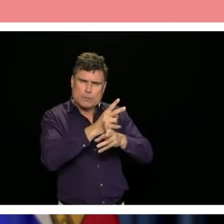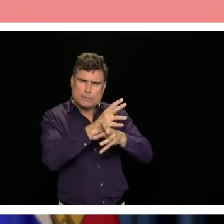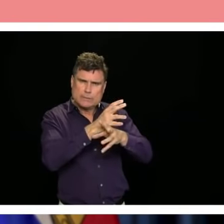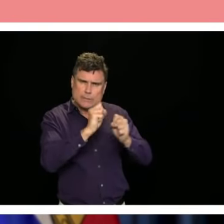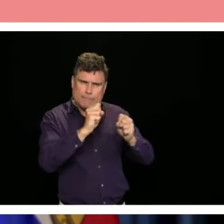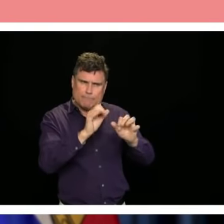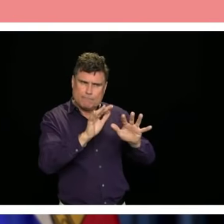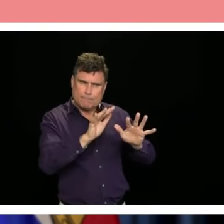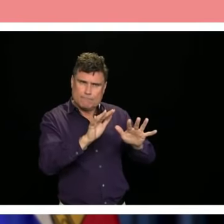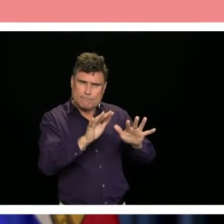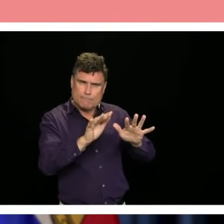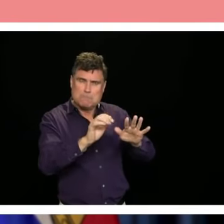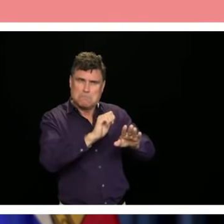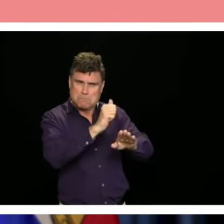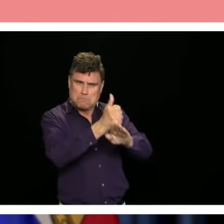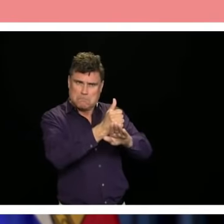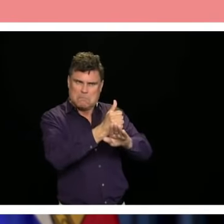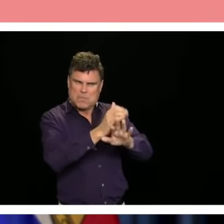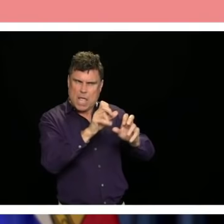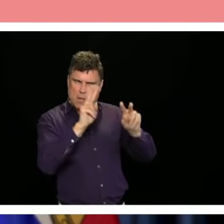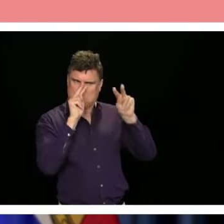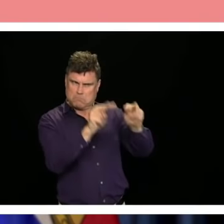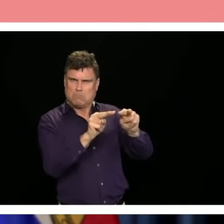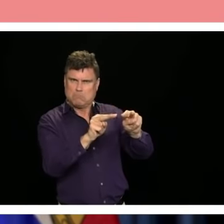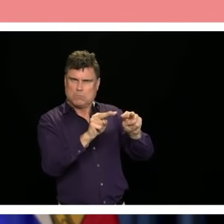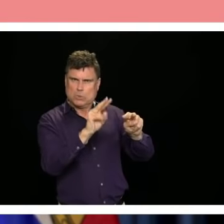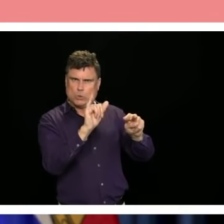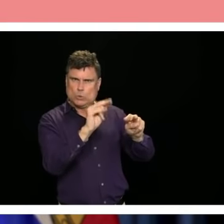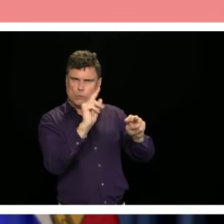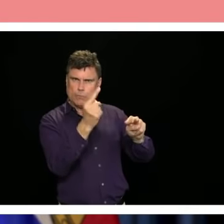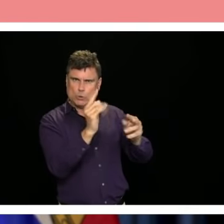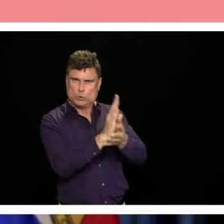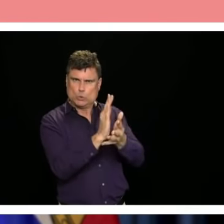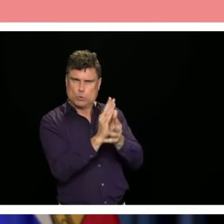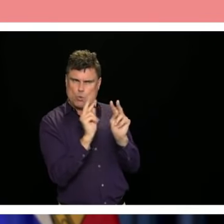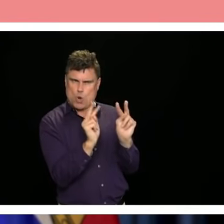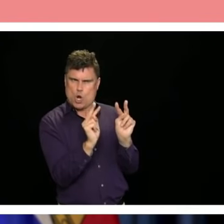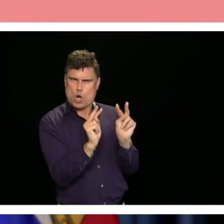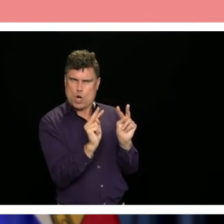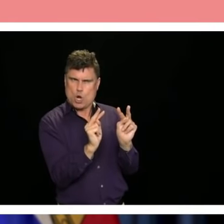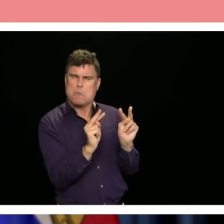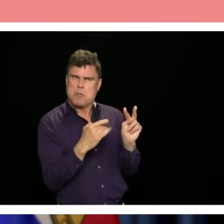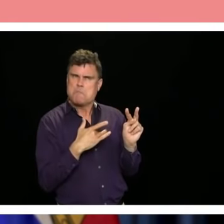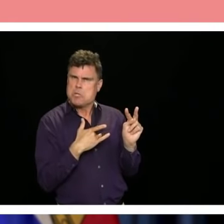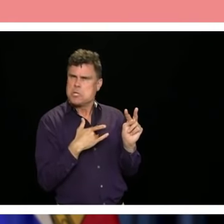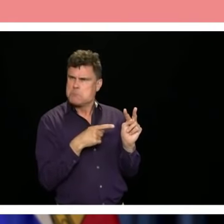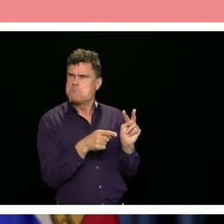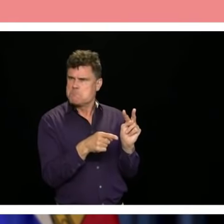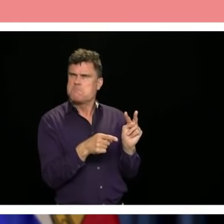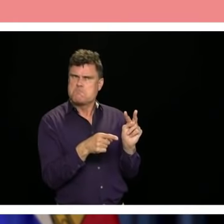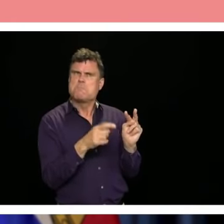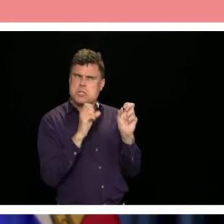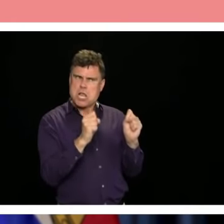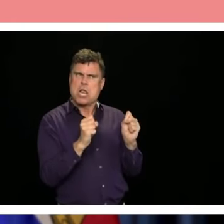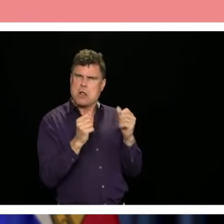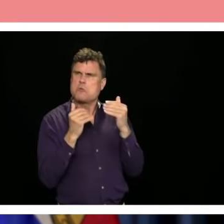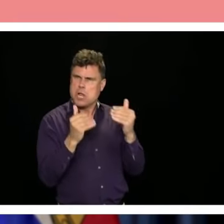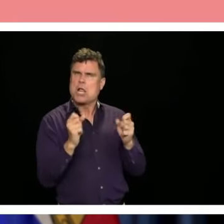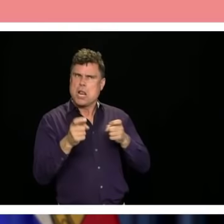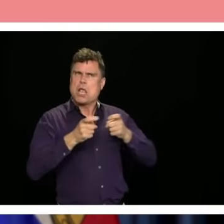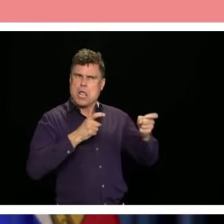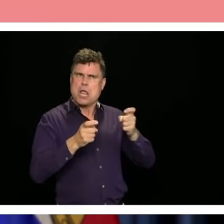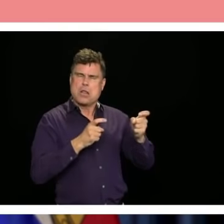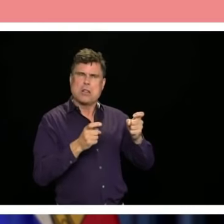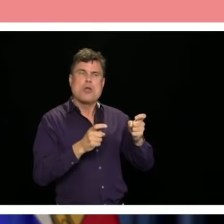So every time we set a target, there was the start of school on June 1st, to deliver and not to change and then change again. And